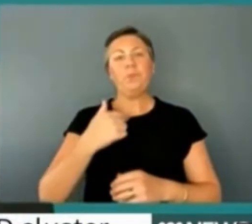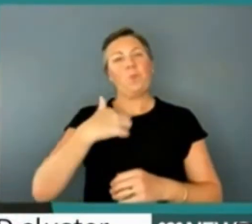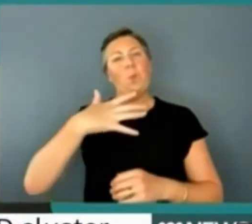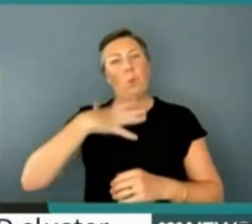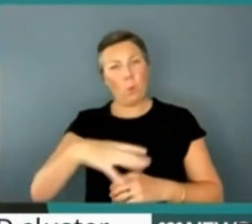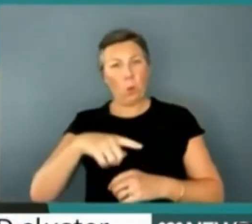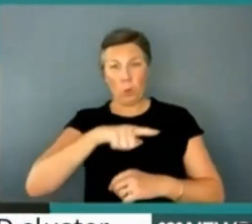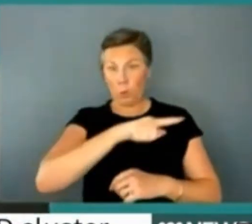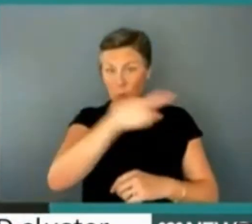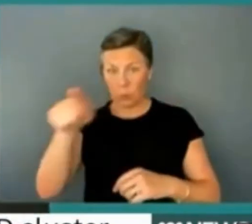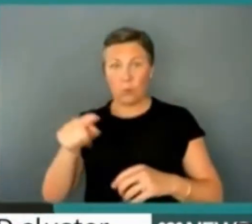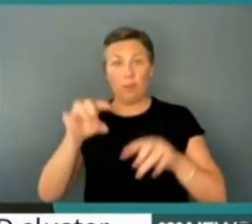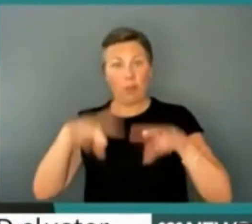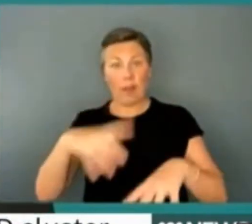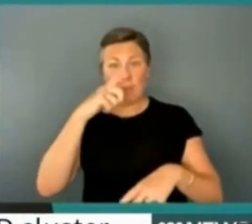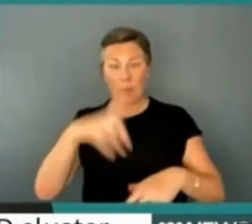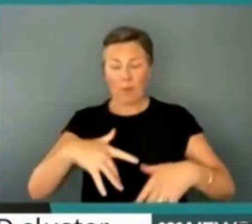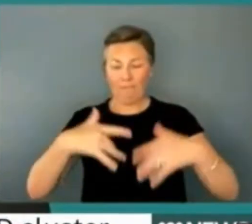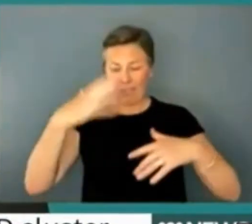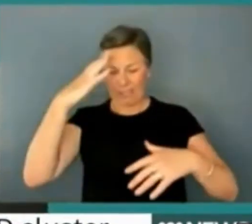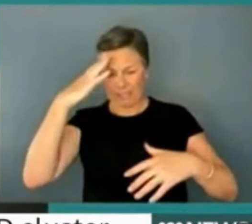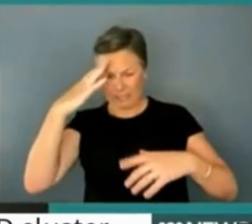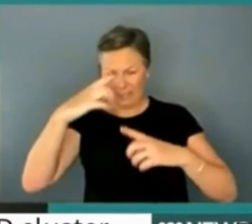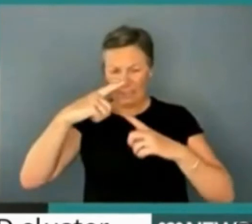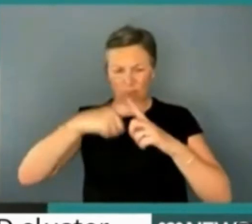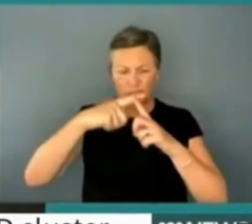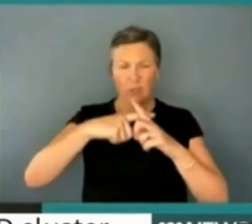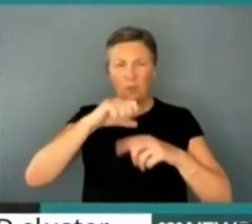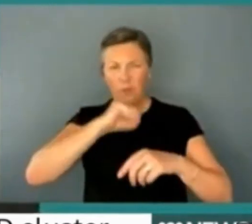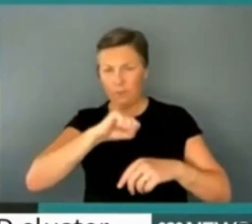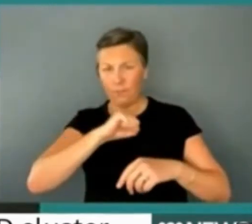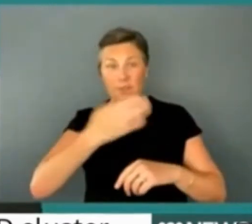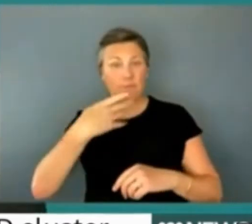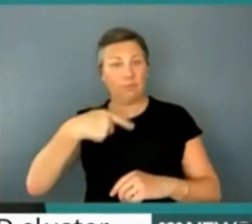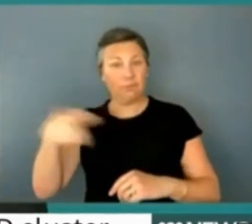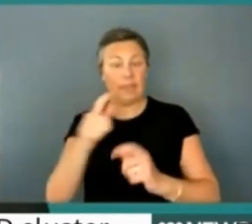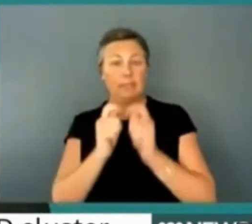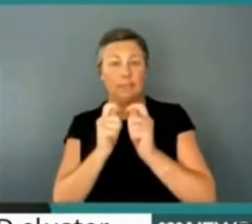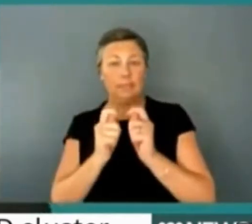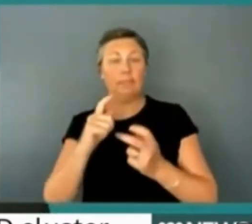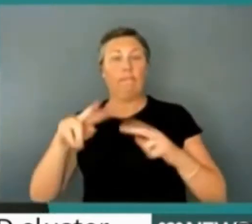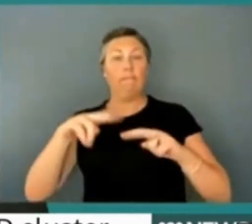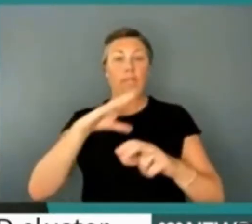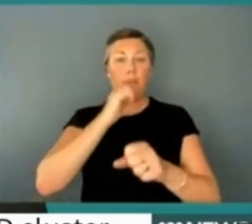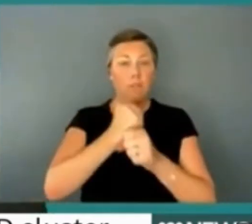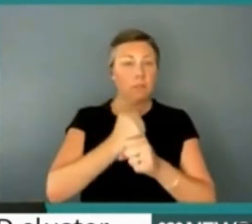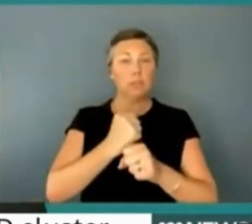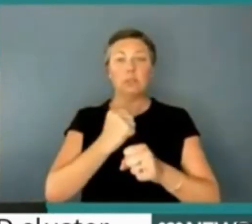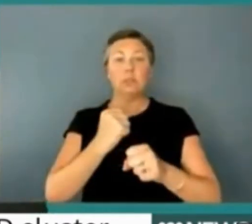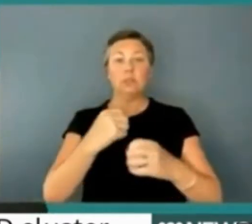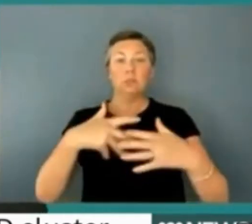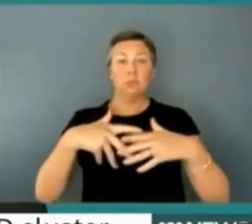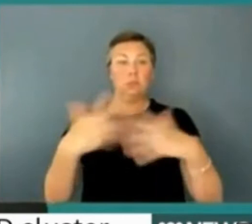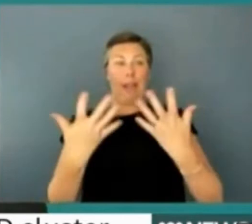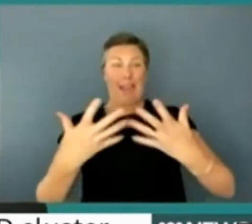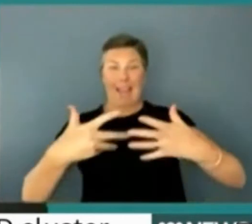are symptomatic, get tested. If you are asked by any of the health authorities around Australia, but particularly in New South Wales